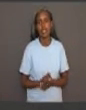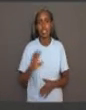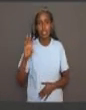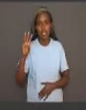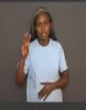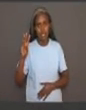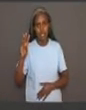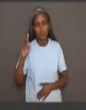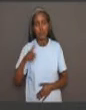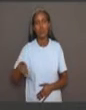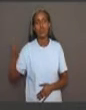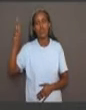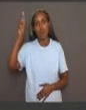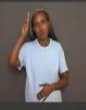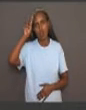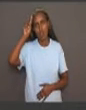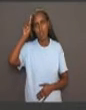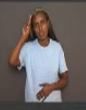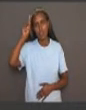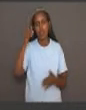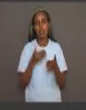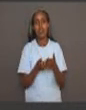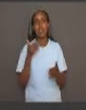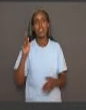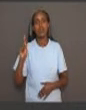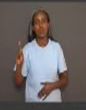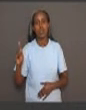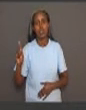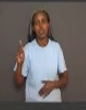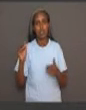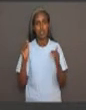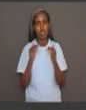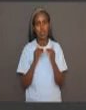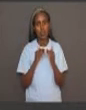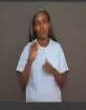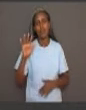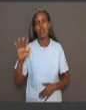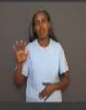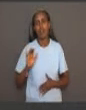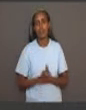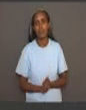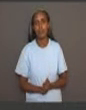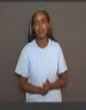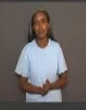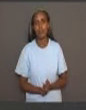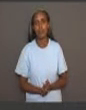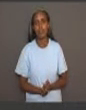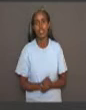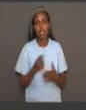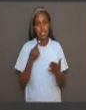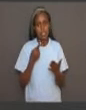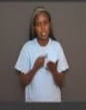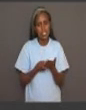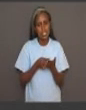6 to the power of 1 minus 1 is 5. This